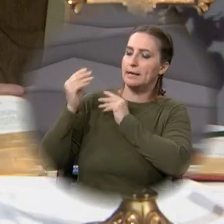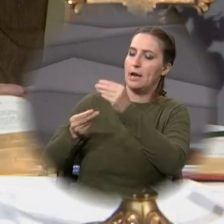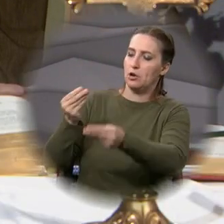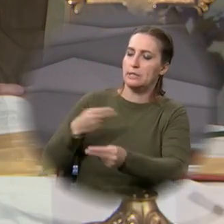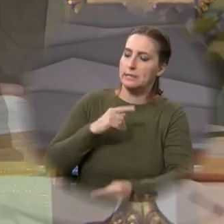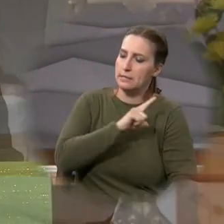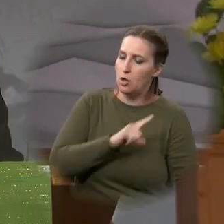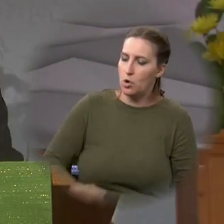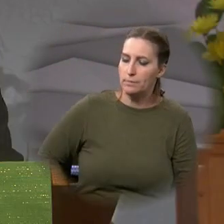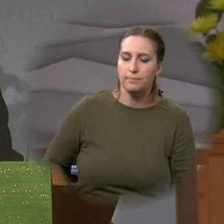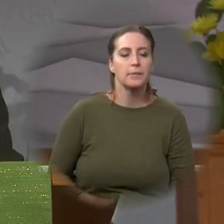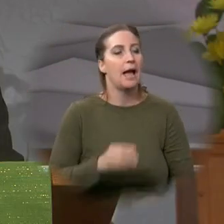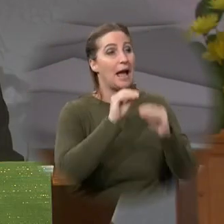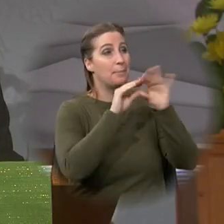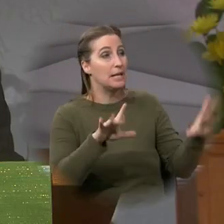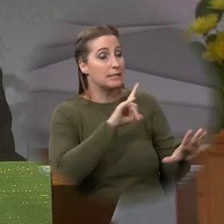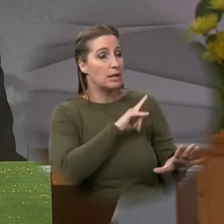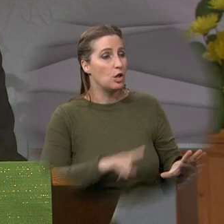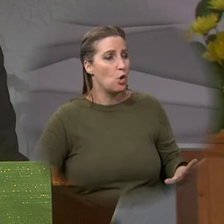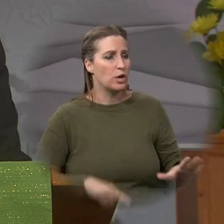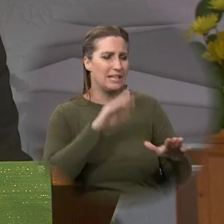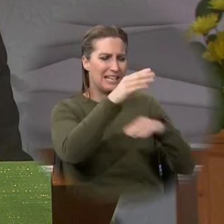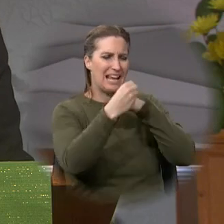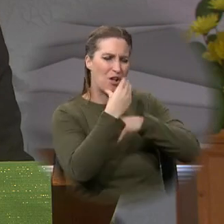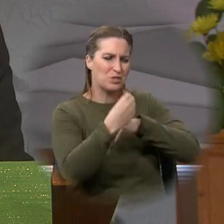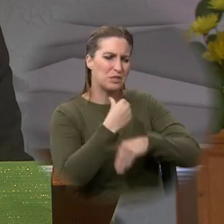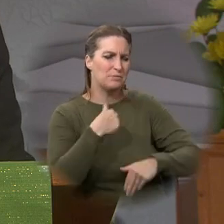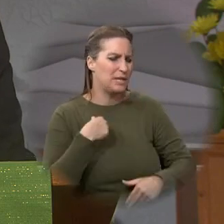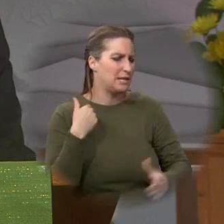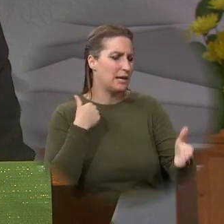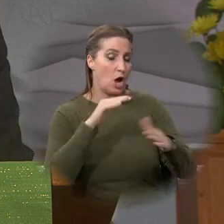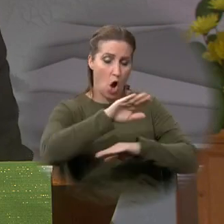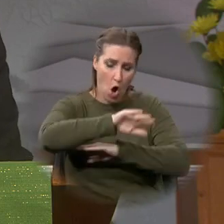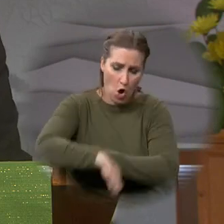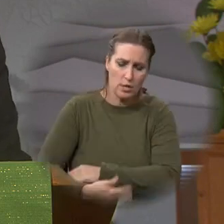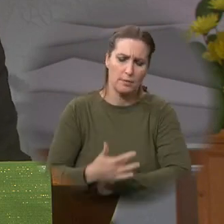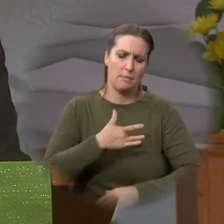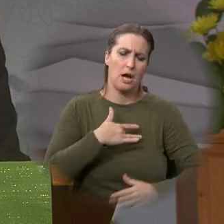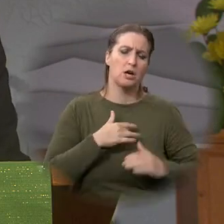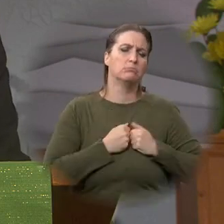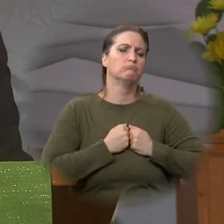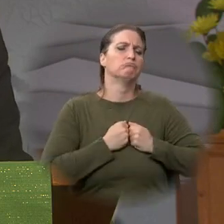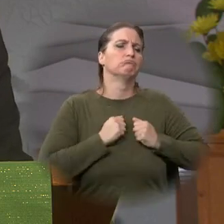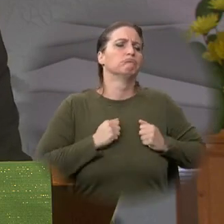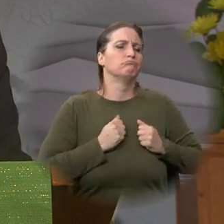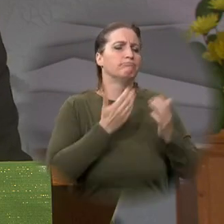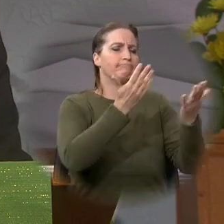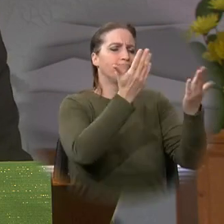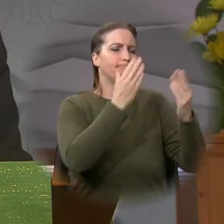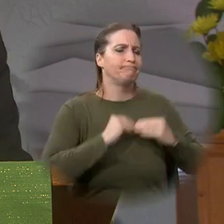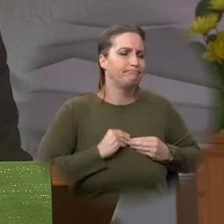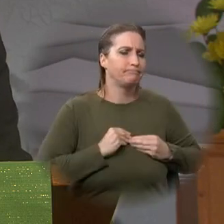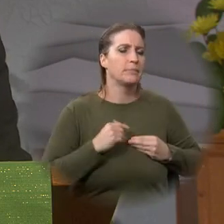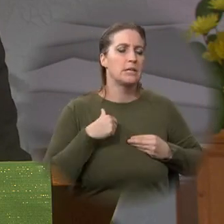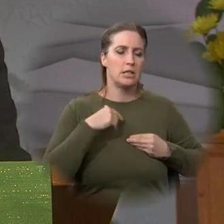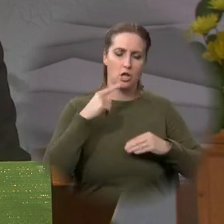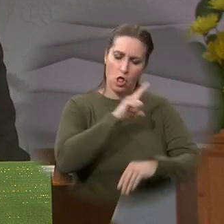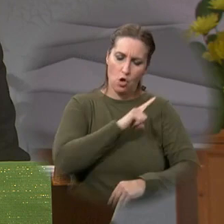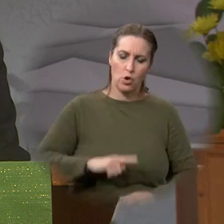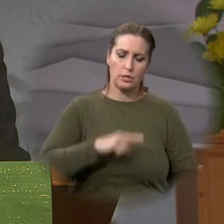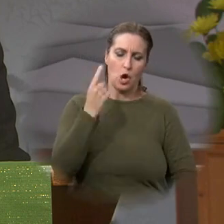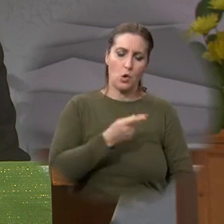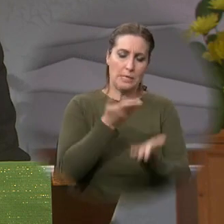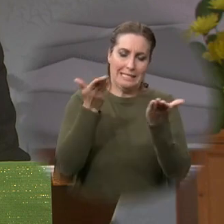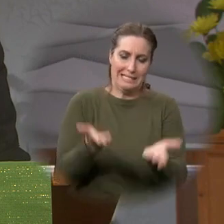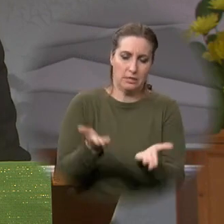You are my inheritance, O Lord. I bless the Lord who counsels me. Even in the night, my heart extols me. I set the Lord ever before